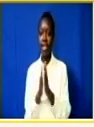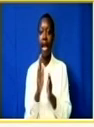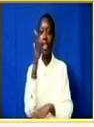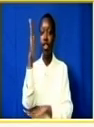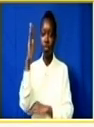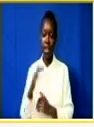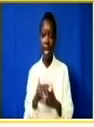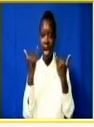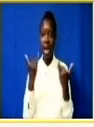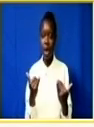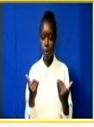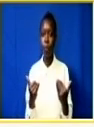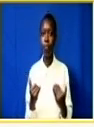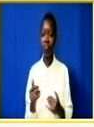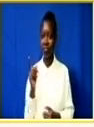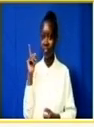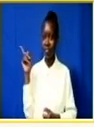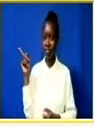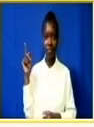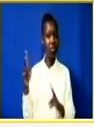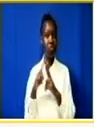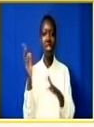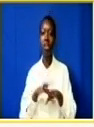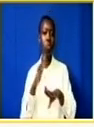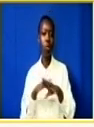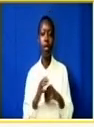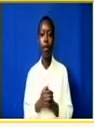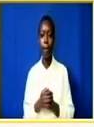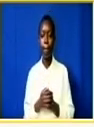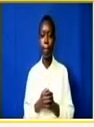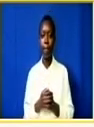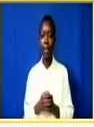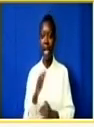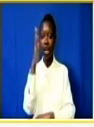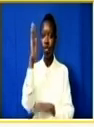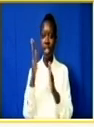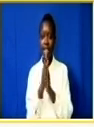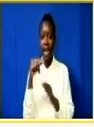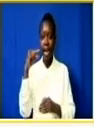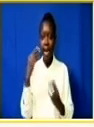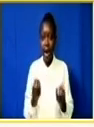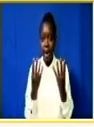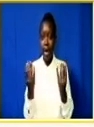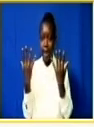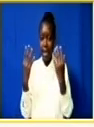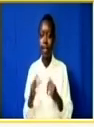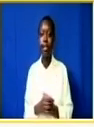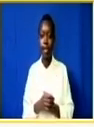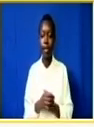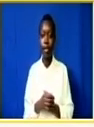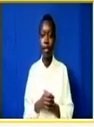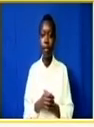the combination of those two, but it's very good. Mm. Plants and, that is trees and grass. Yes. It reduces the rate